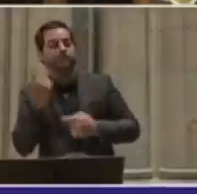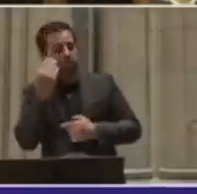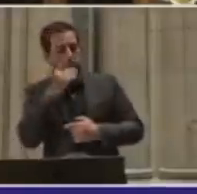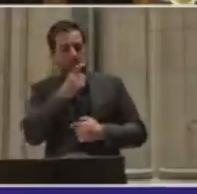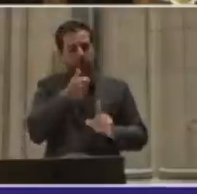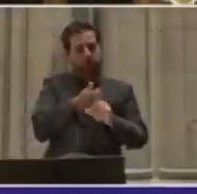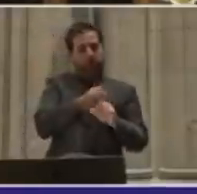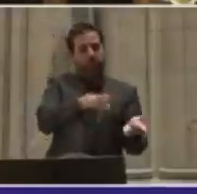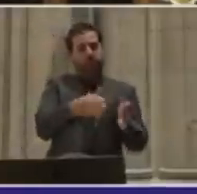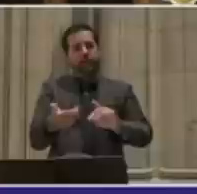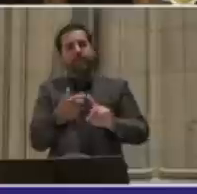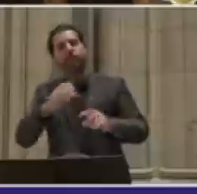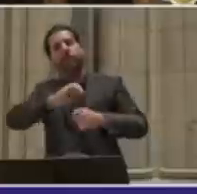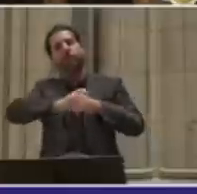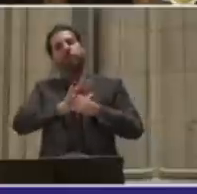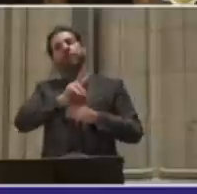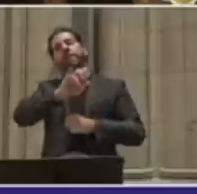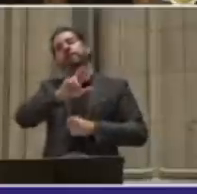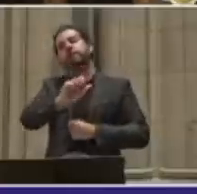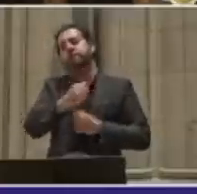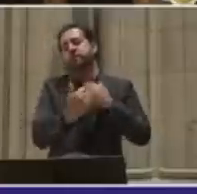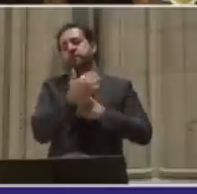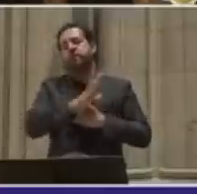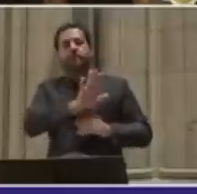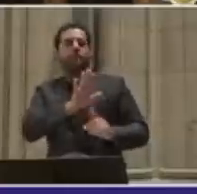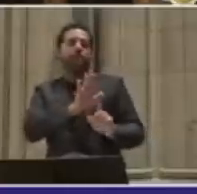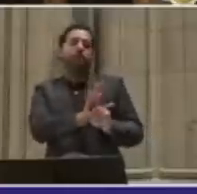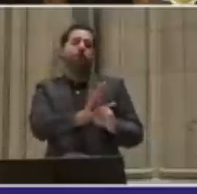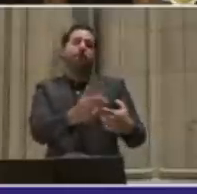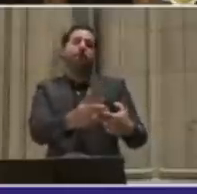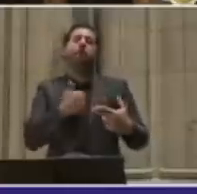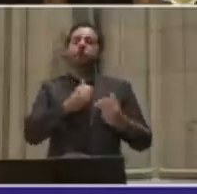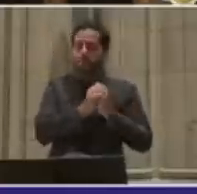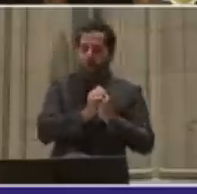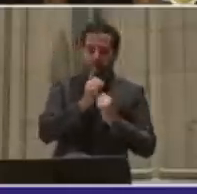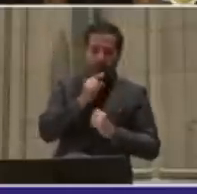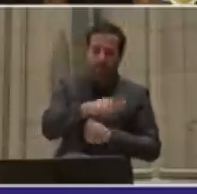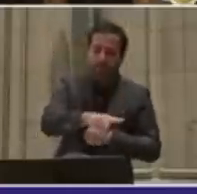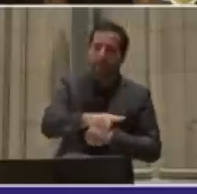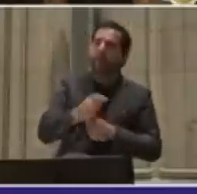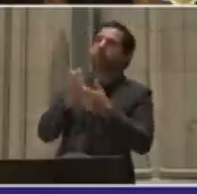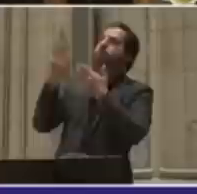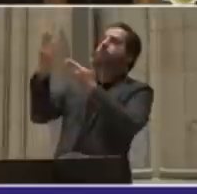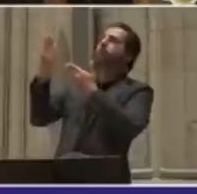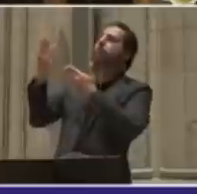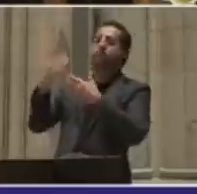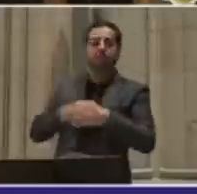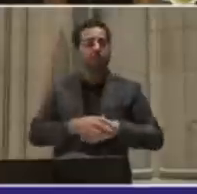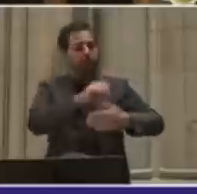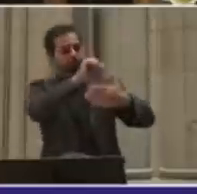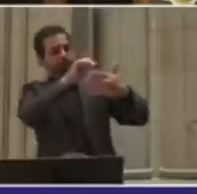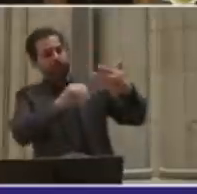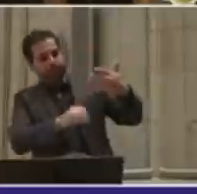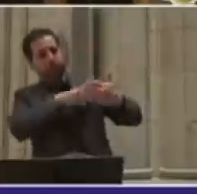died from the coronavirus, please send us their names so that we might pray for them. We pray for each name,